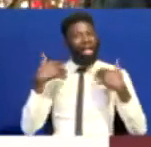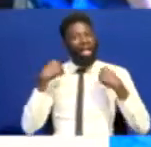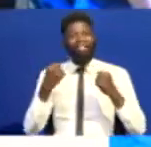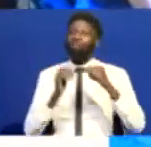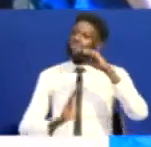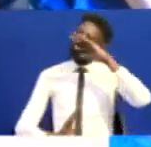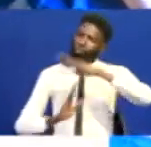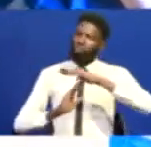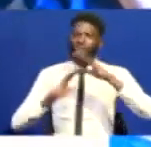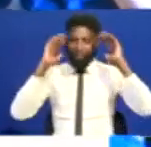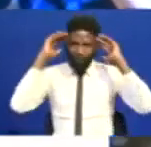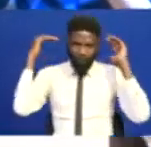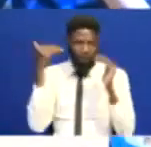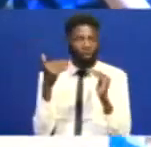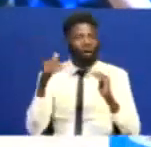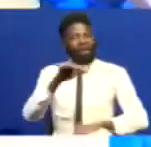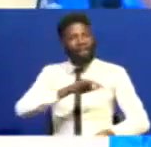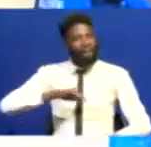areas,